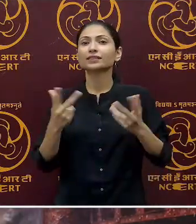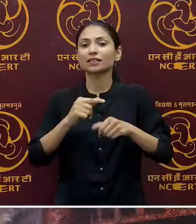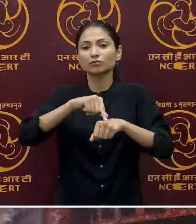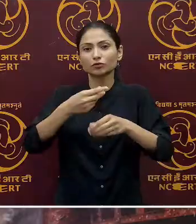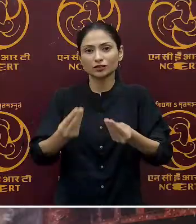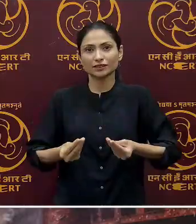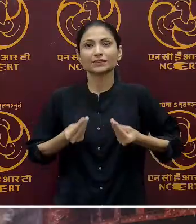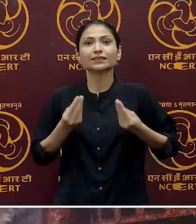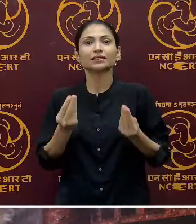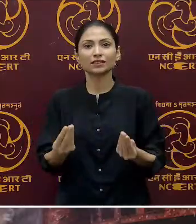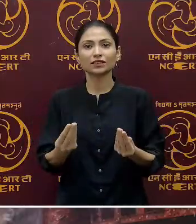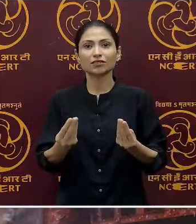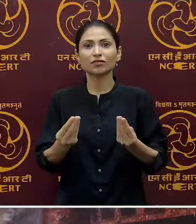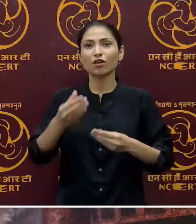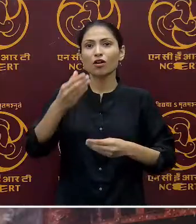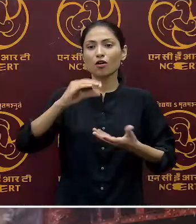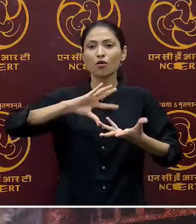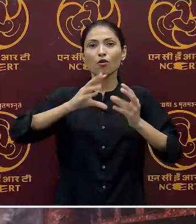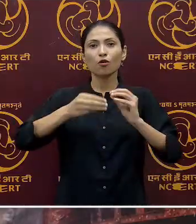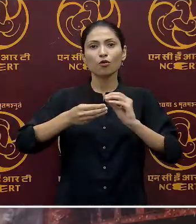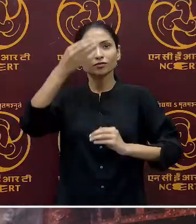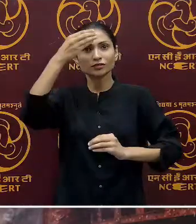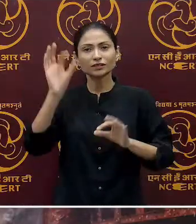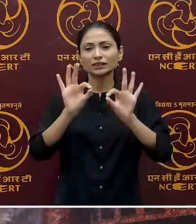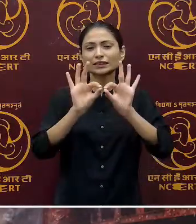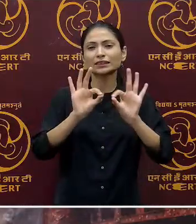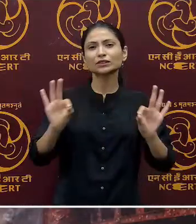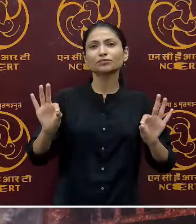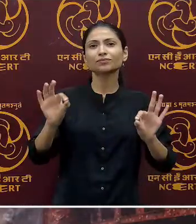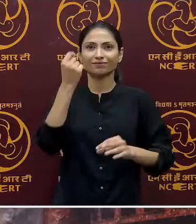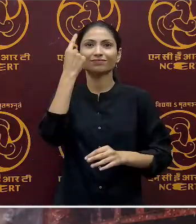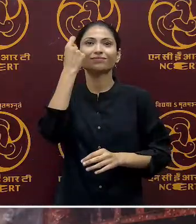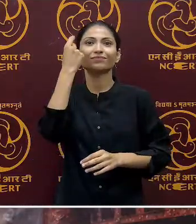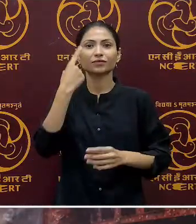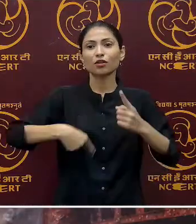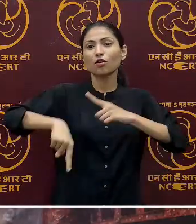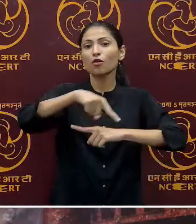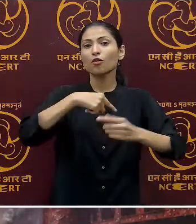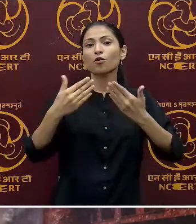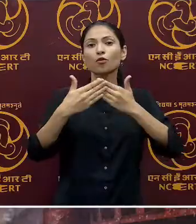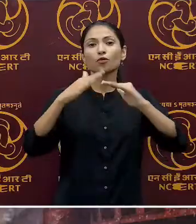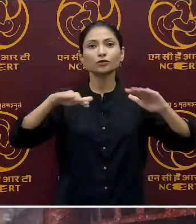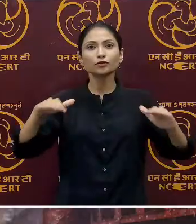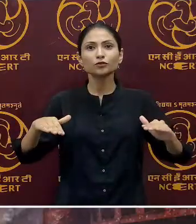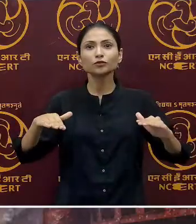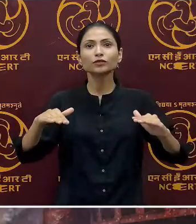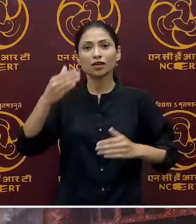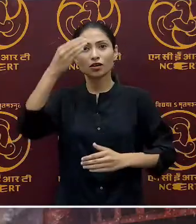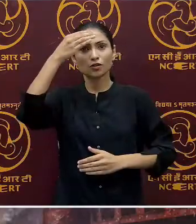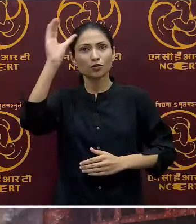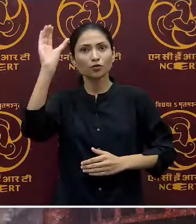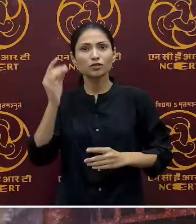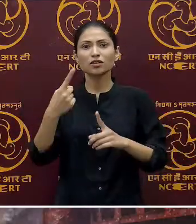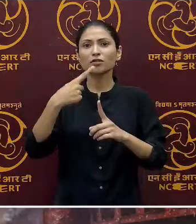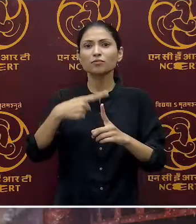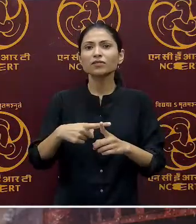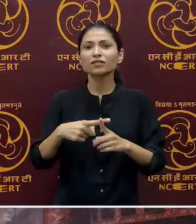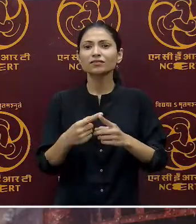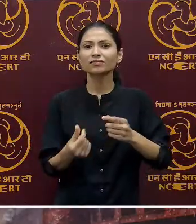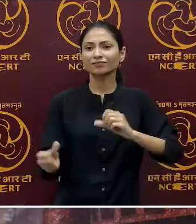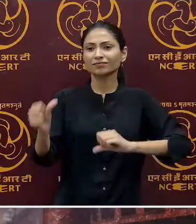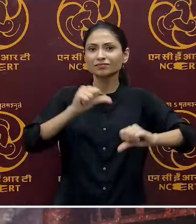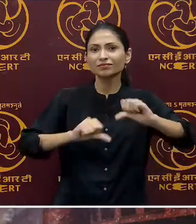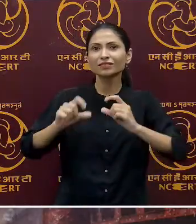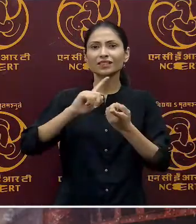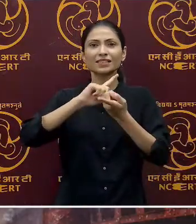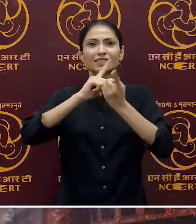concepts in a very simple way and make the students understand all these concepts, all these reactions, chemical